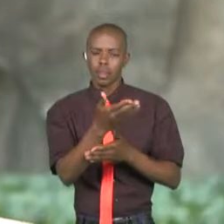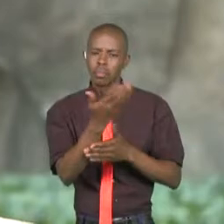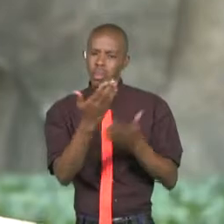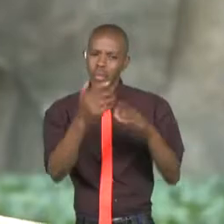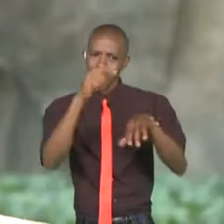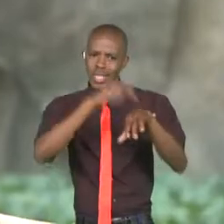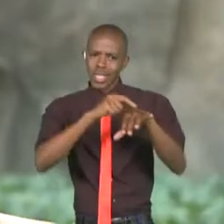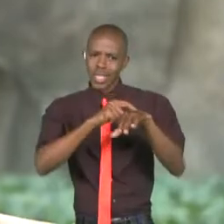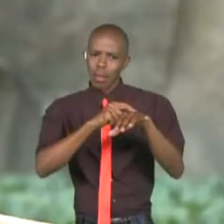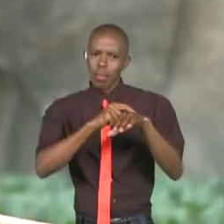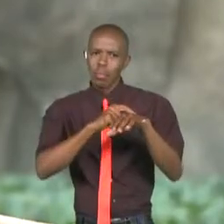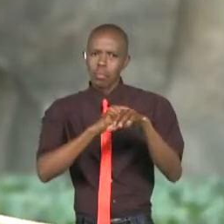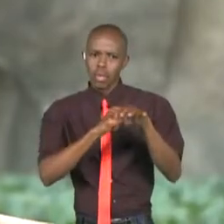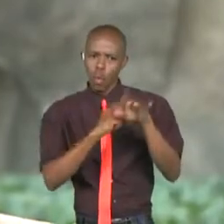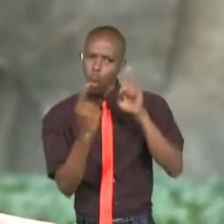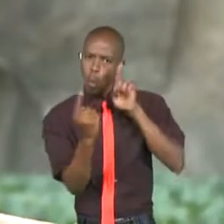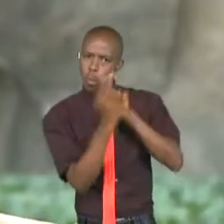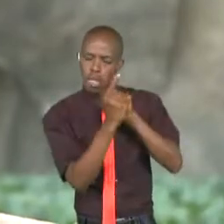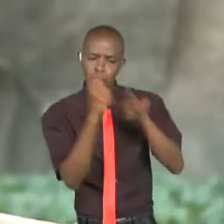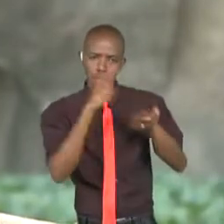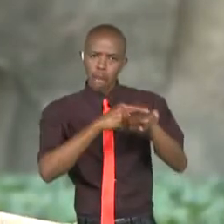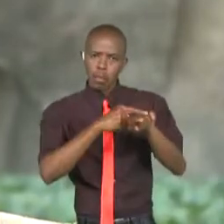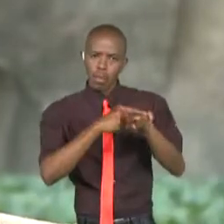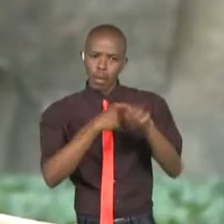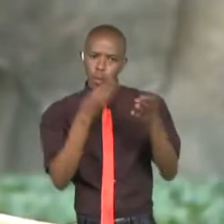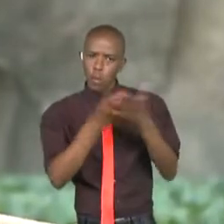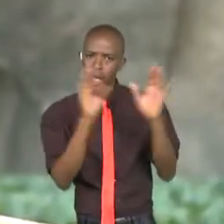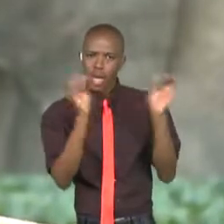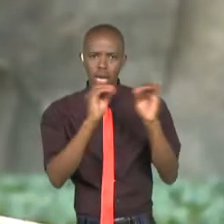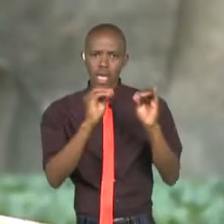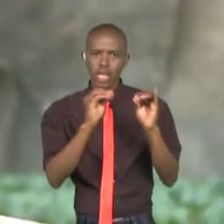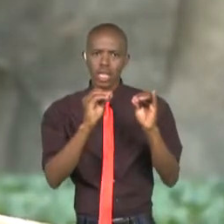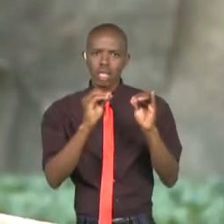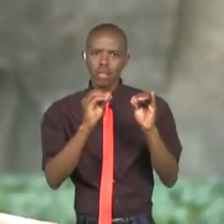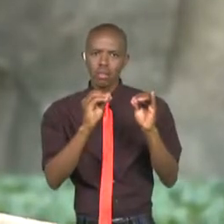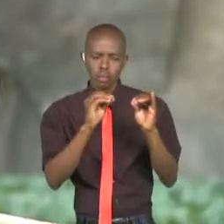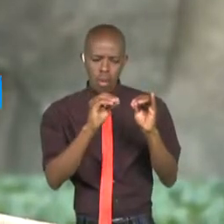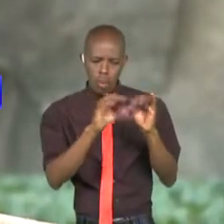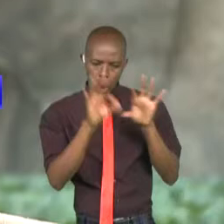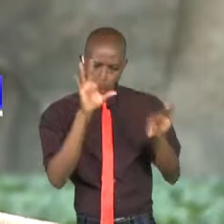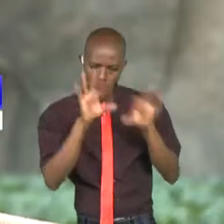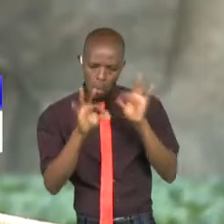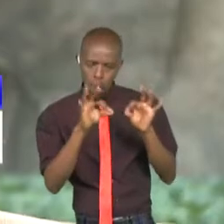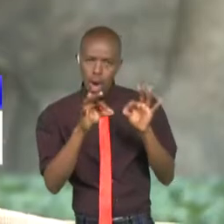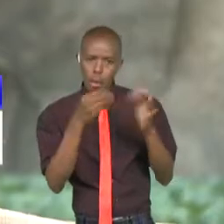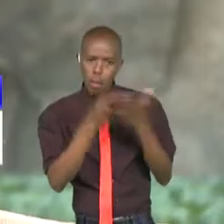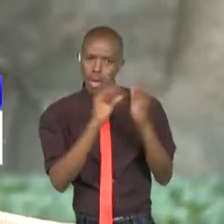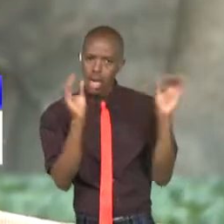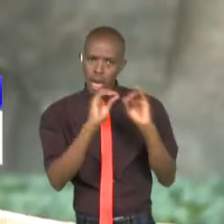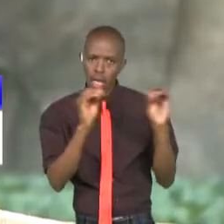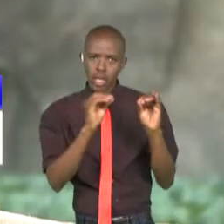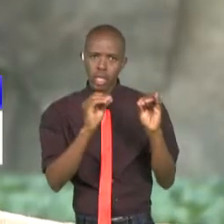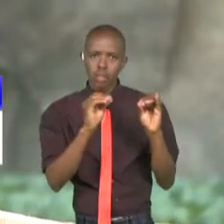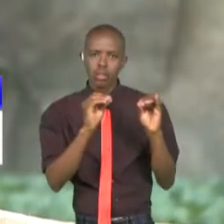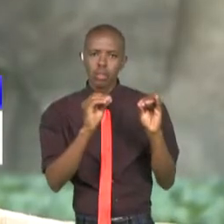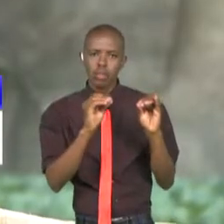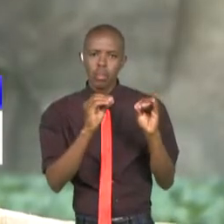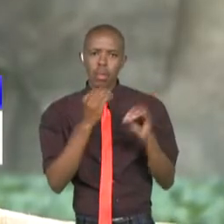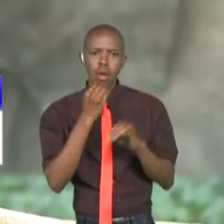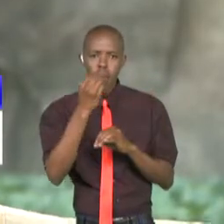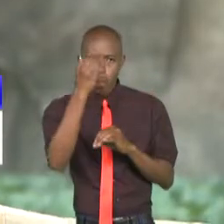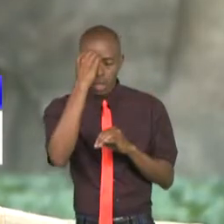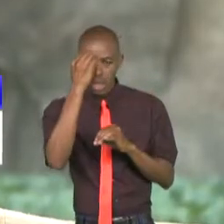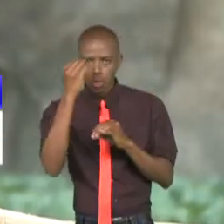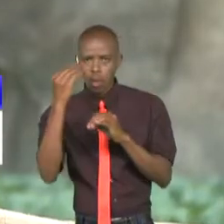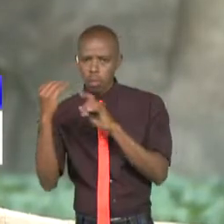fulani unaweza patikana na wao, kama hauna kutoanishe, kama uko nayo kutoanishe, kama hauna ama ubebe ujifanye kubishana na